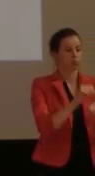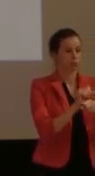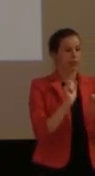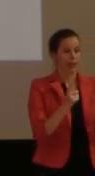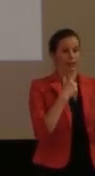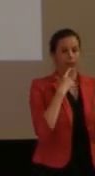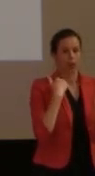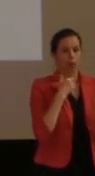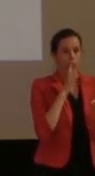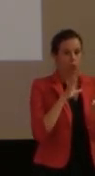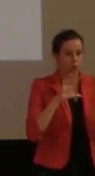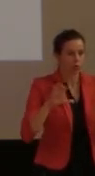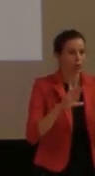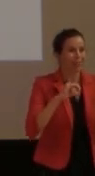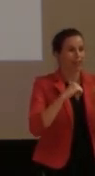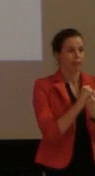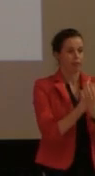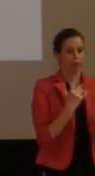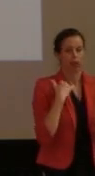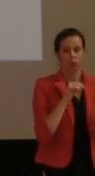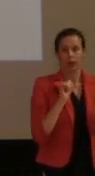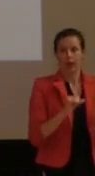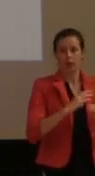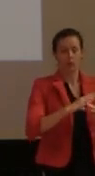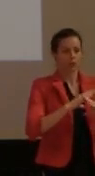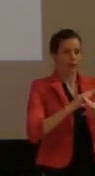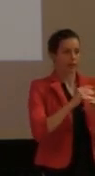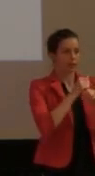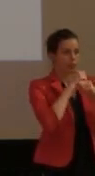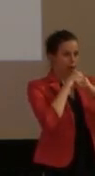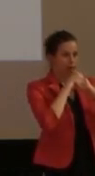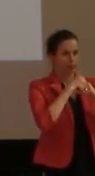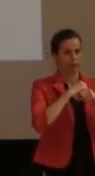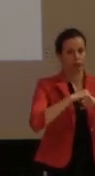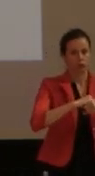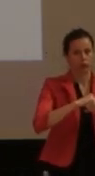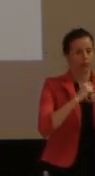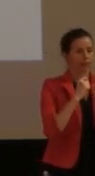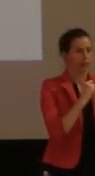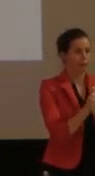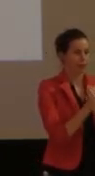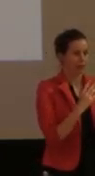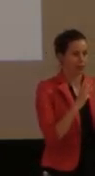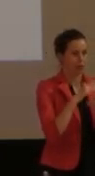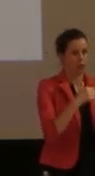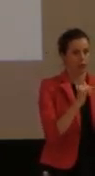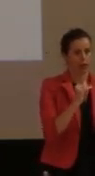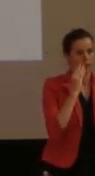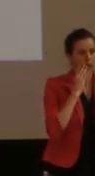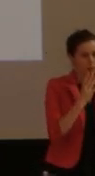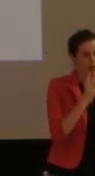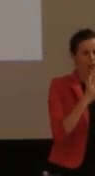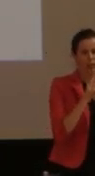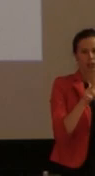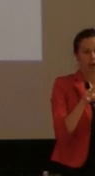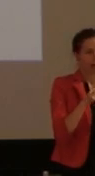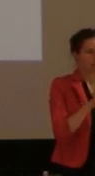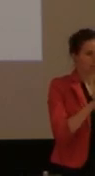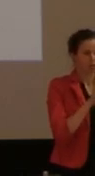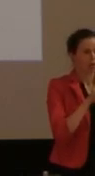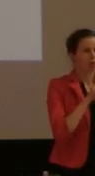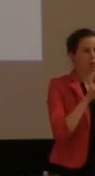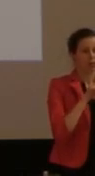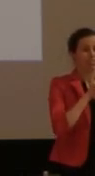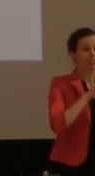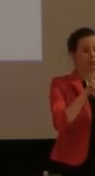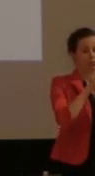doing everything we can to protect the privacy and security of our data. You'll remember they're also driven by those PMI trust principles as